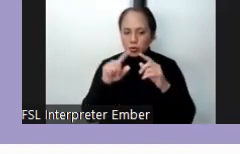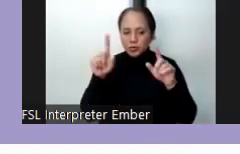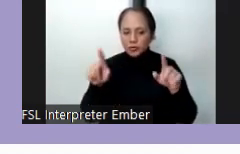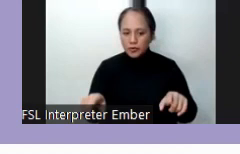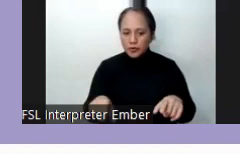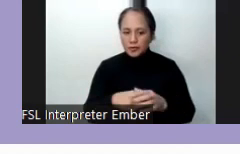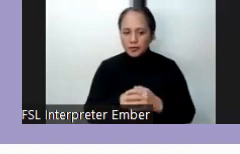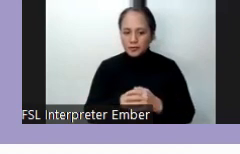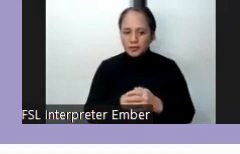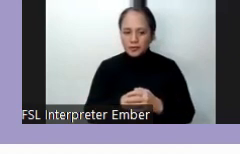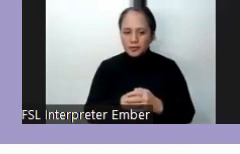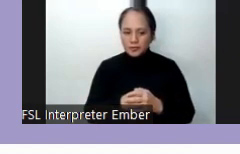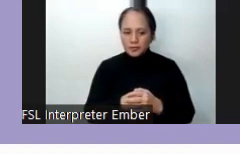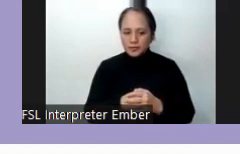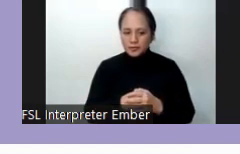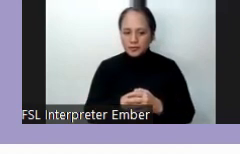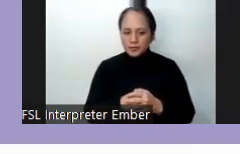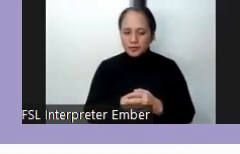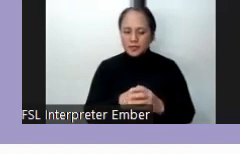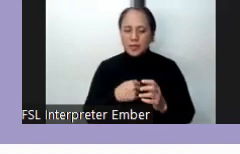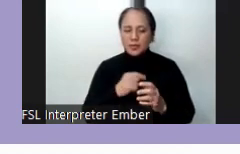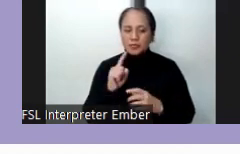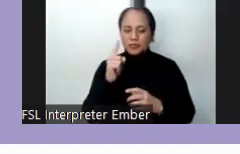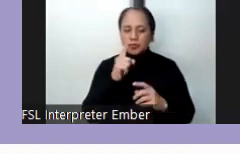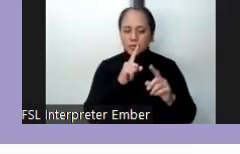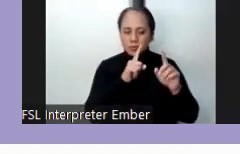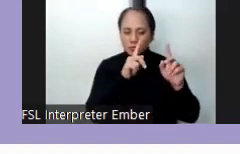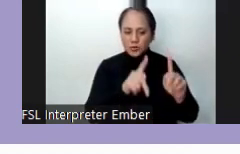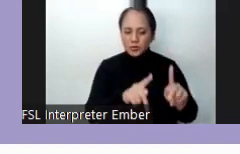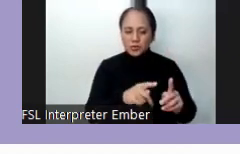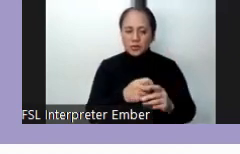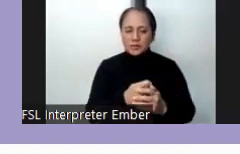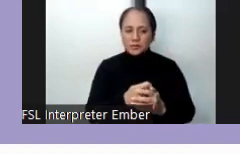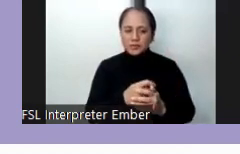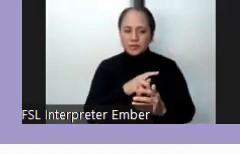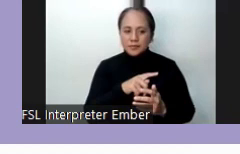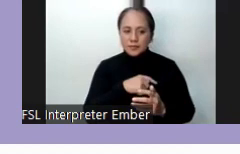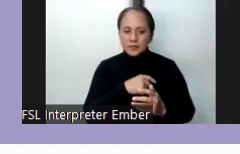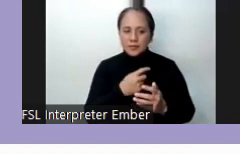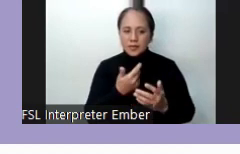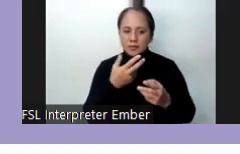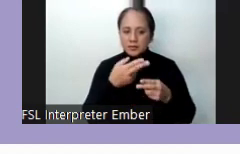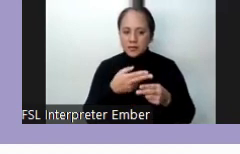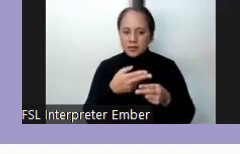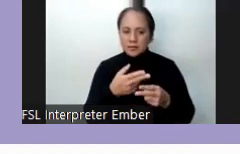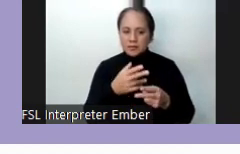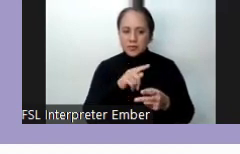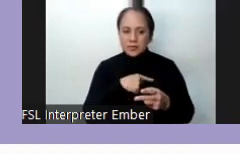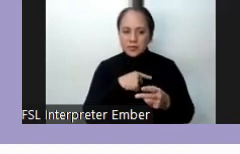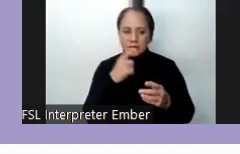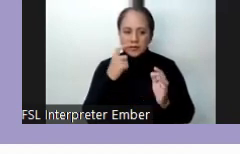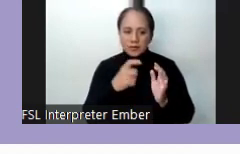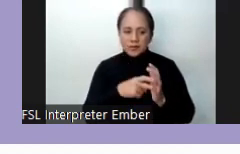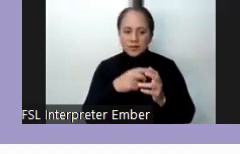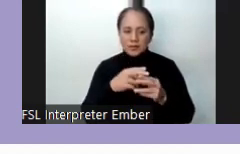duplicates. Assigned code per respondent, removed any personal identifiers, name and email, matched the